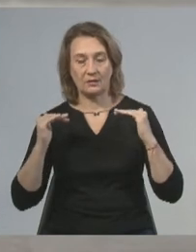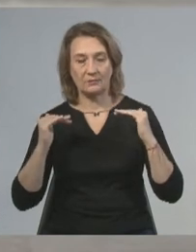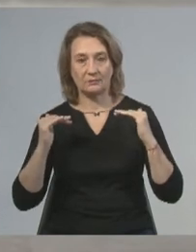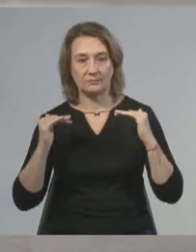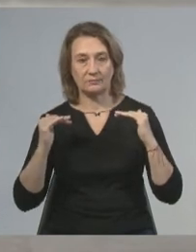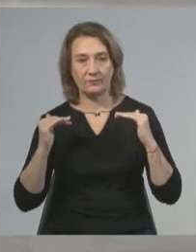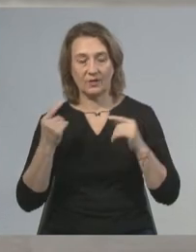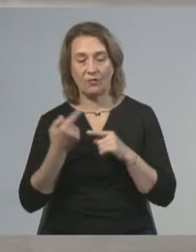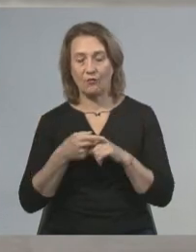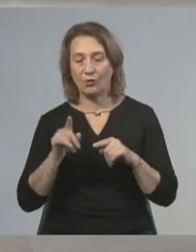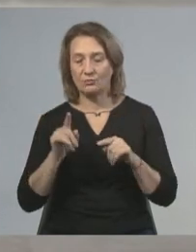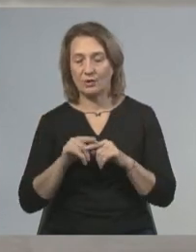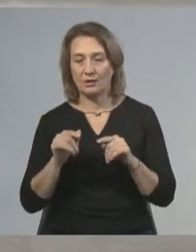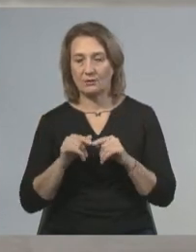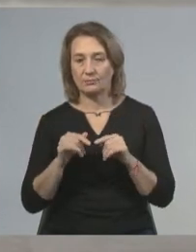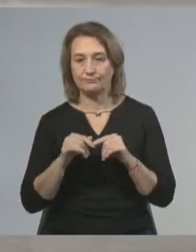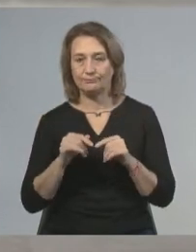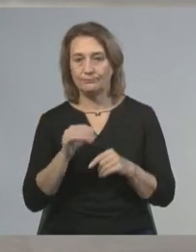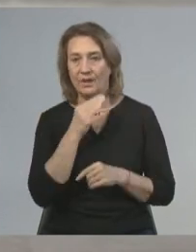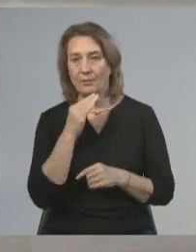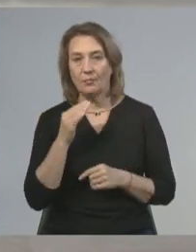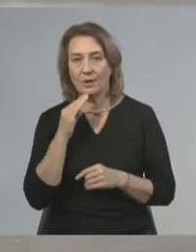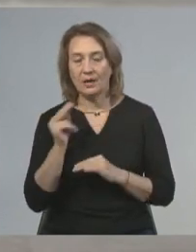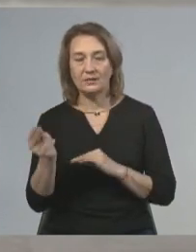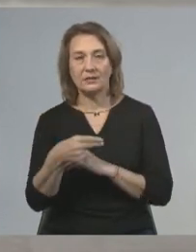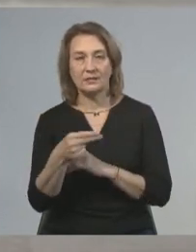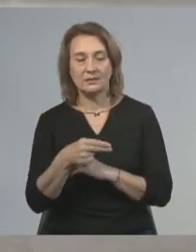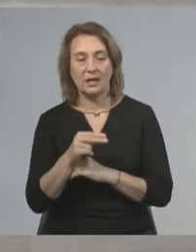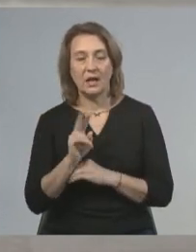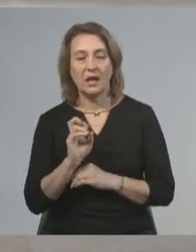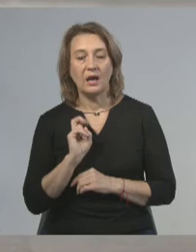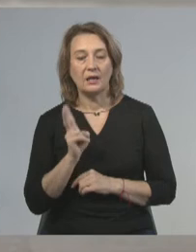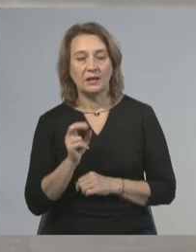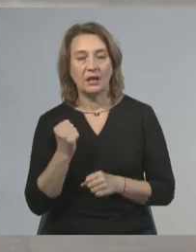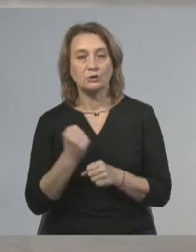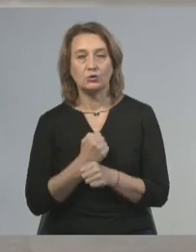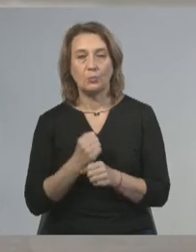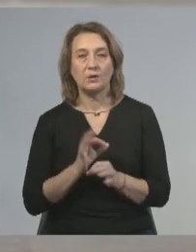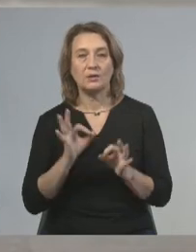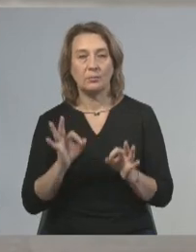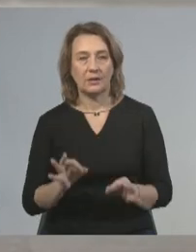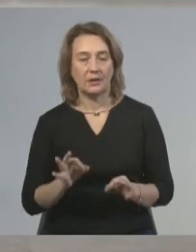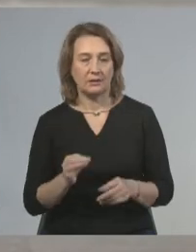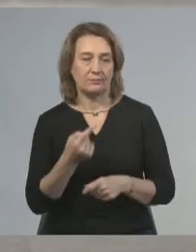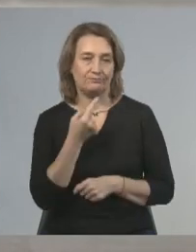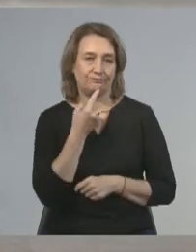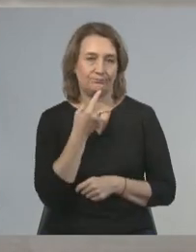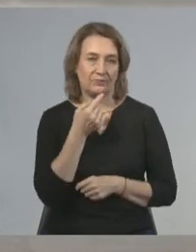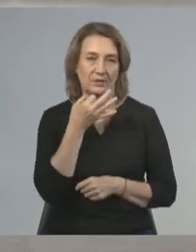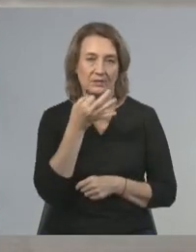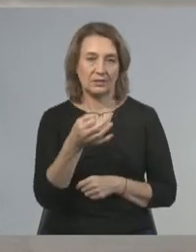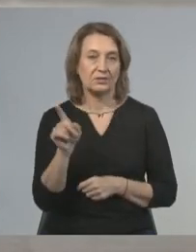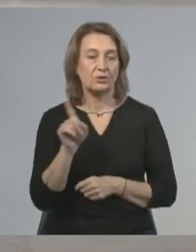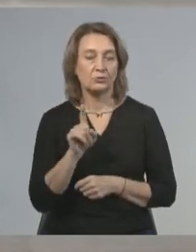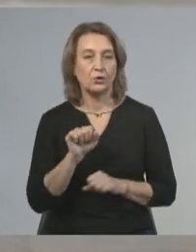ask the media to to keep this balance how to do that it's a difficult question